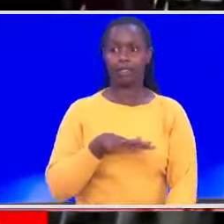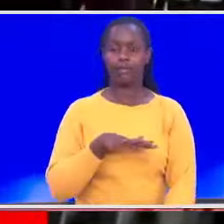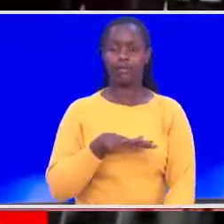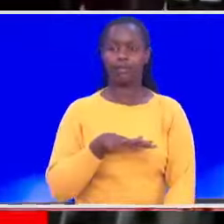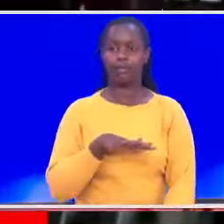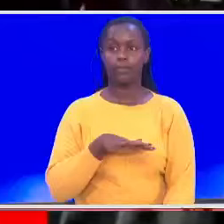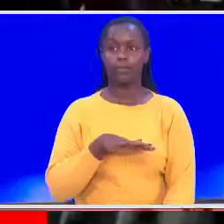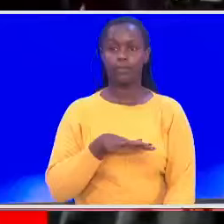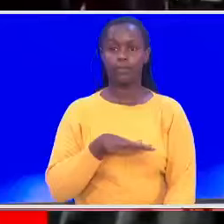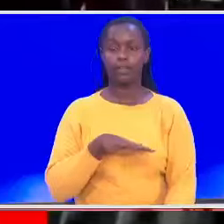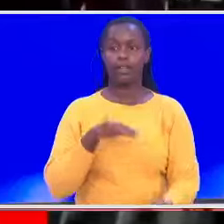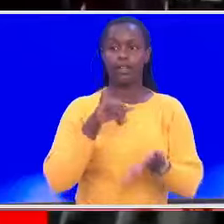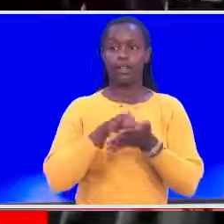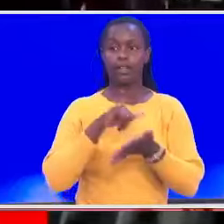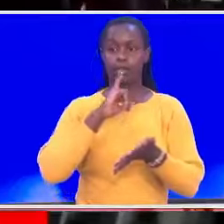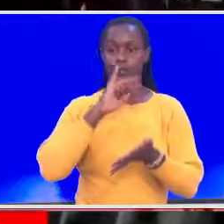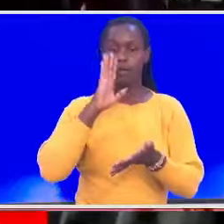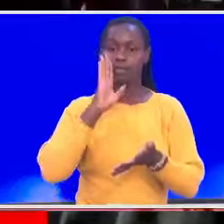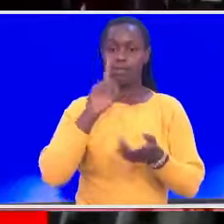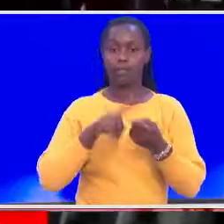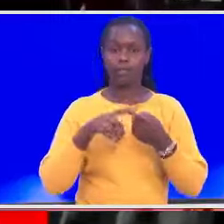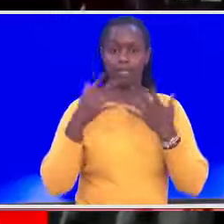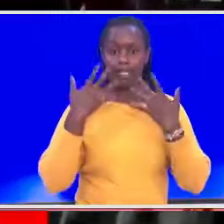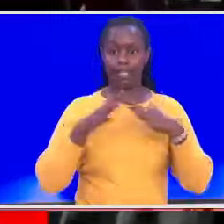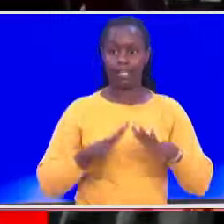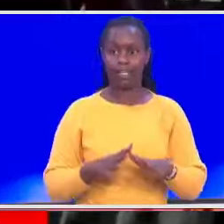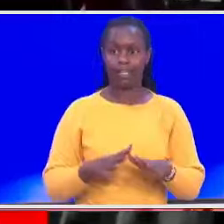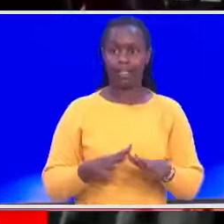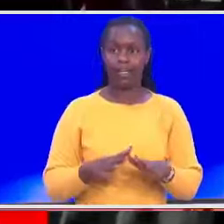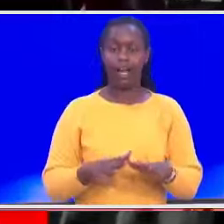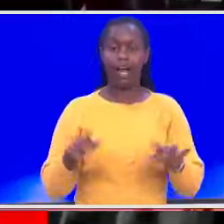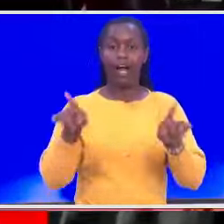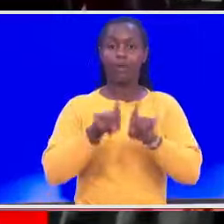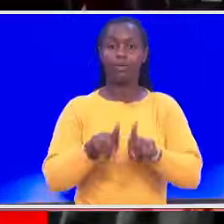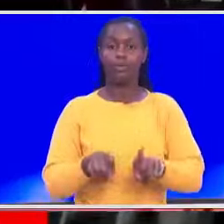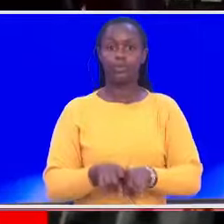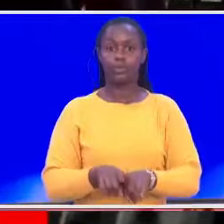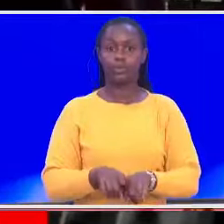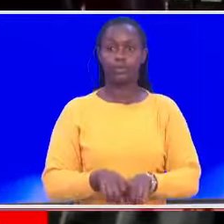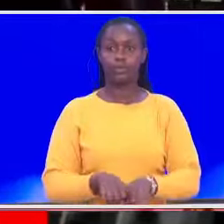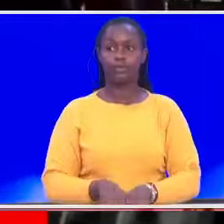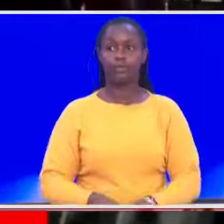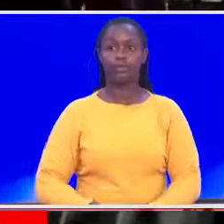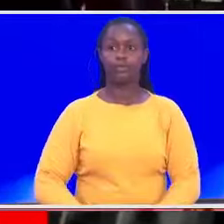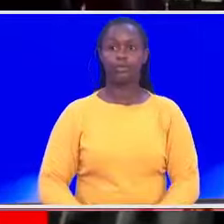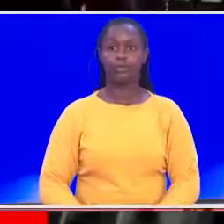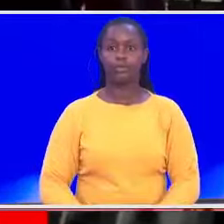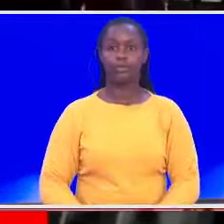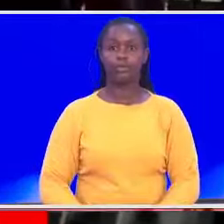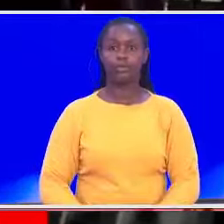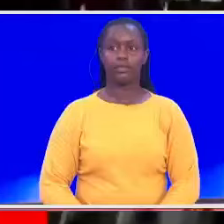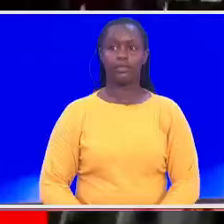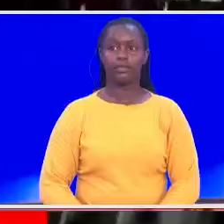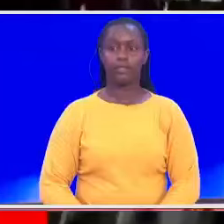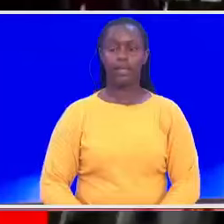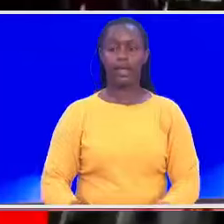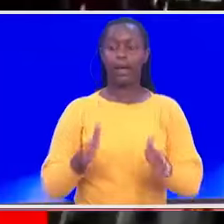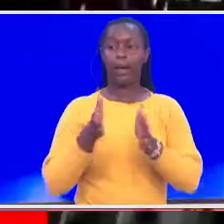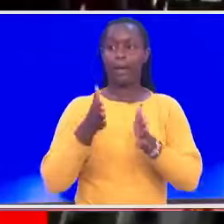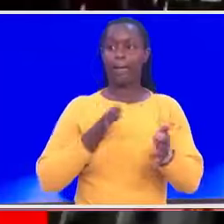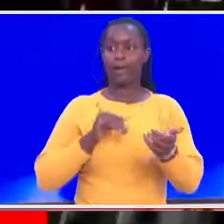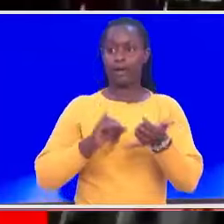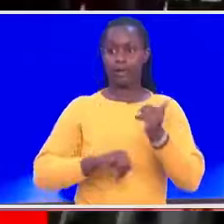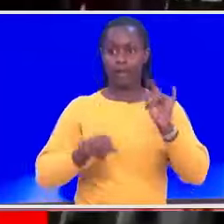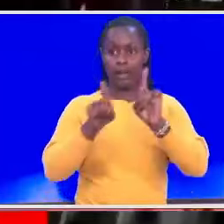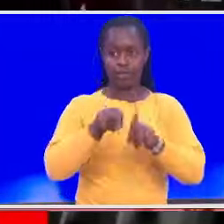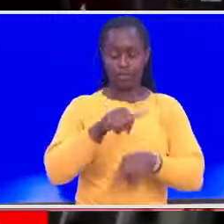I won't always be here, and you will need to take care of my wife and my